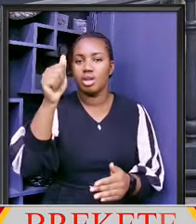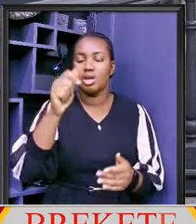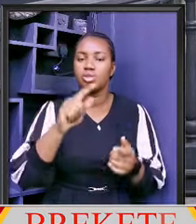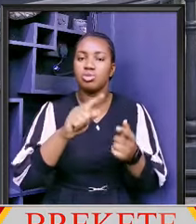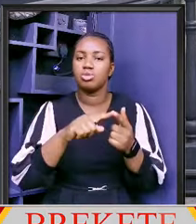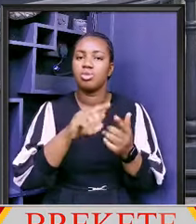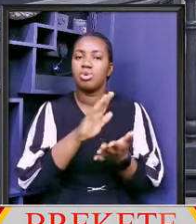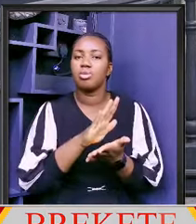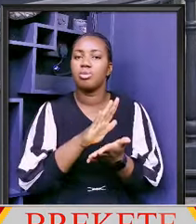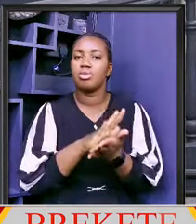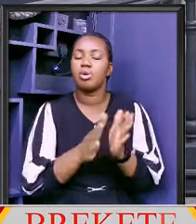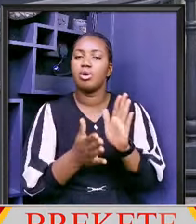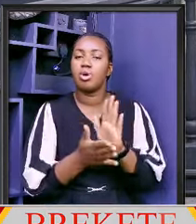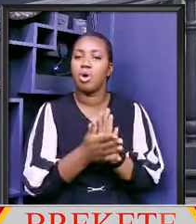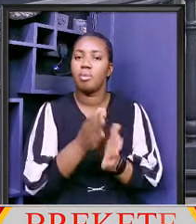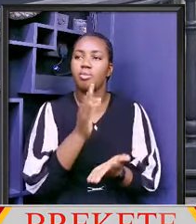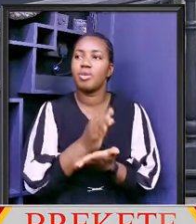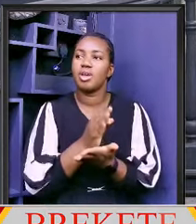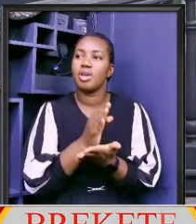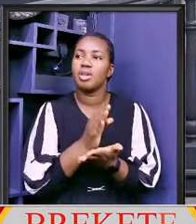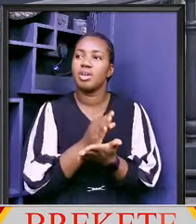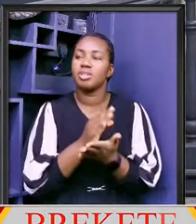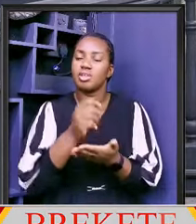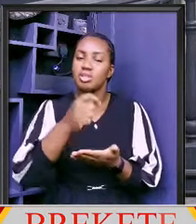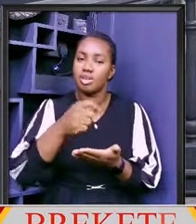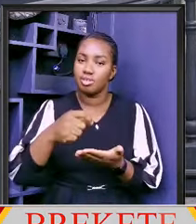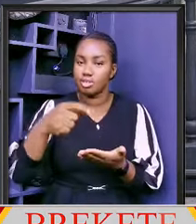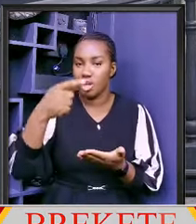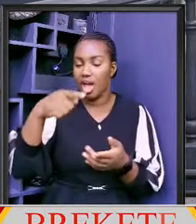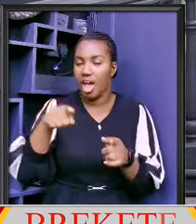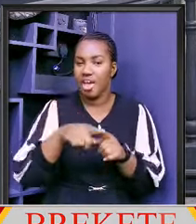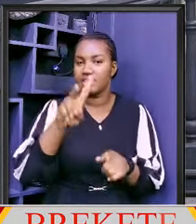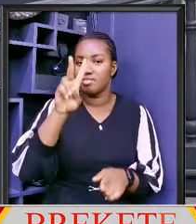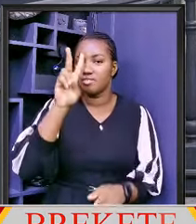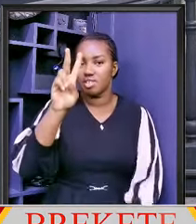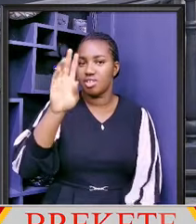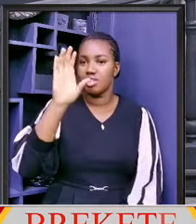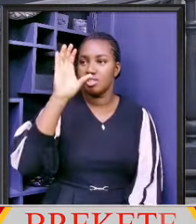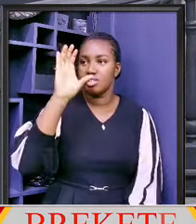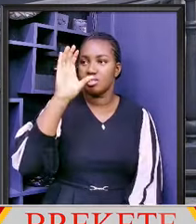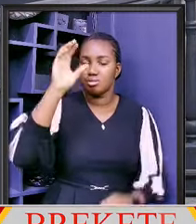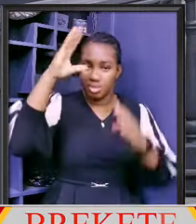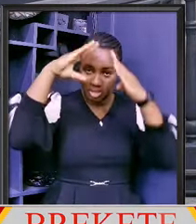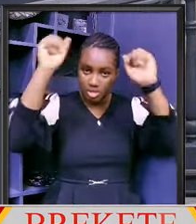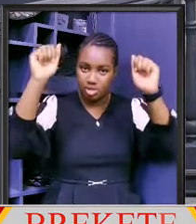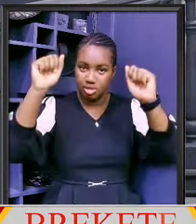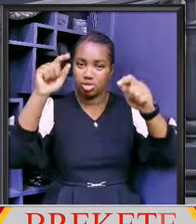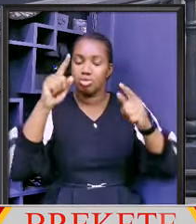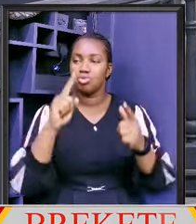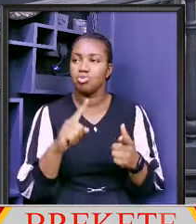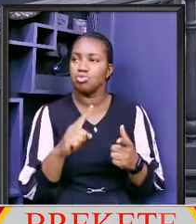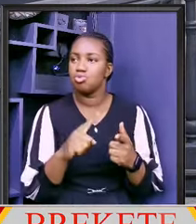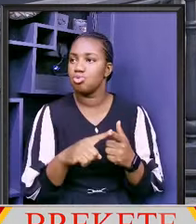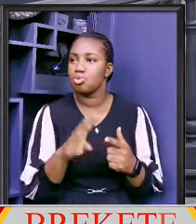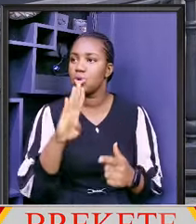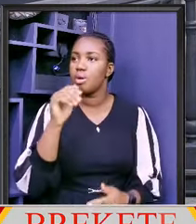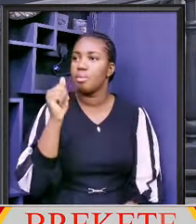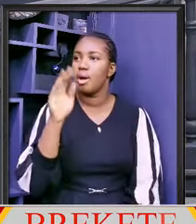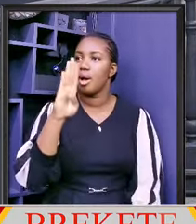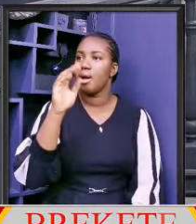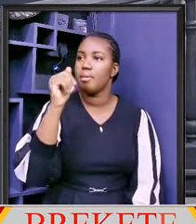as vice president to Babangida, and Abalogu promised. Because he's the engineer where money is coming.